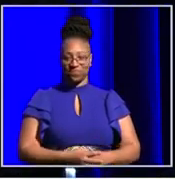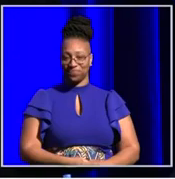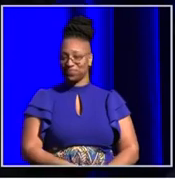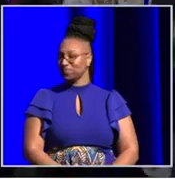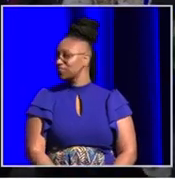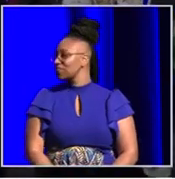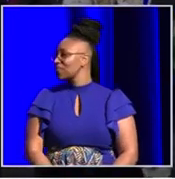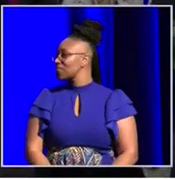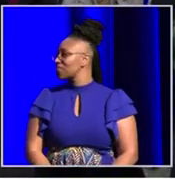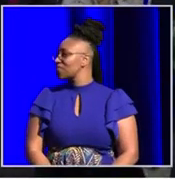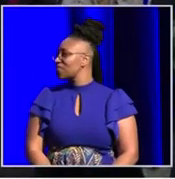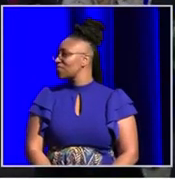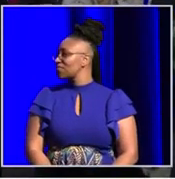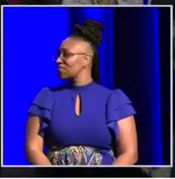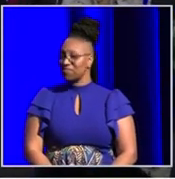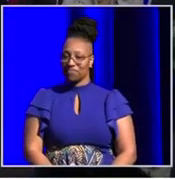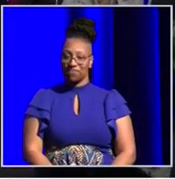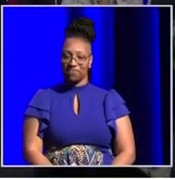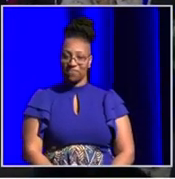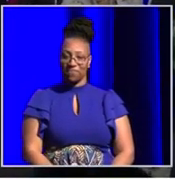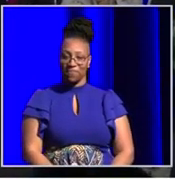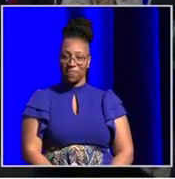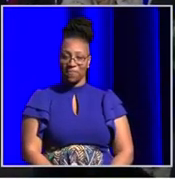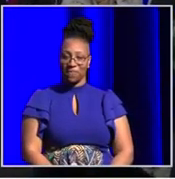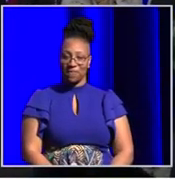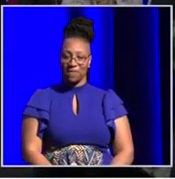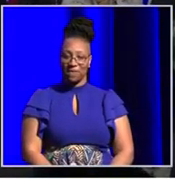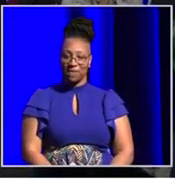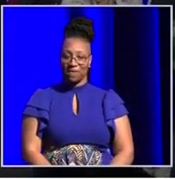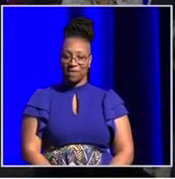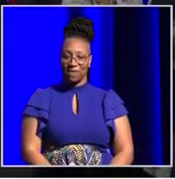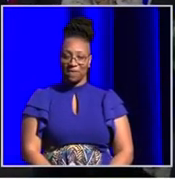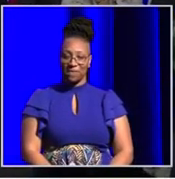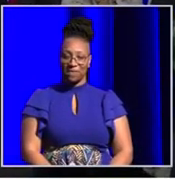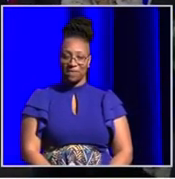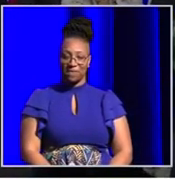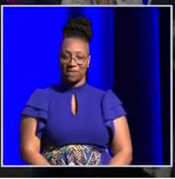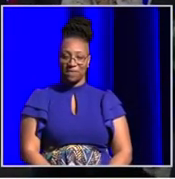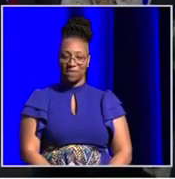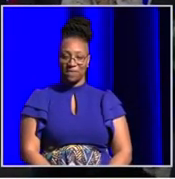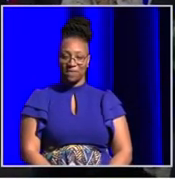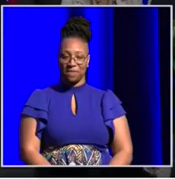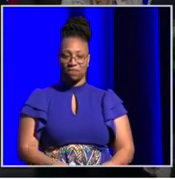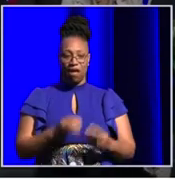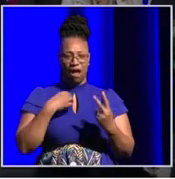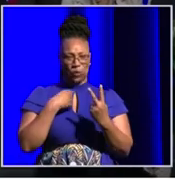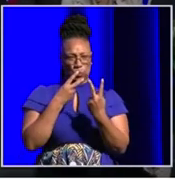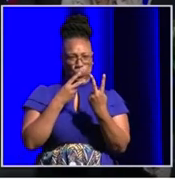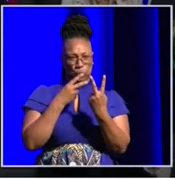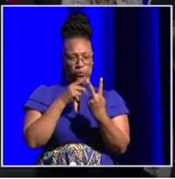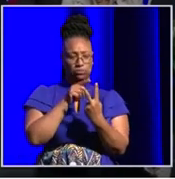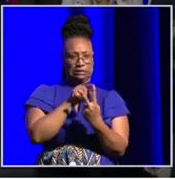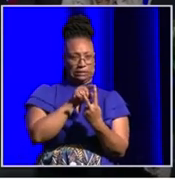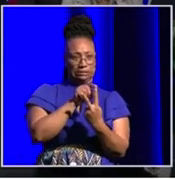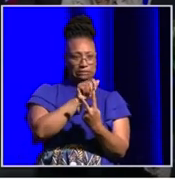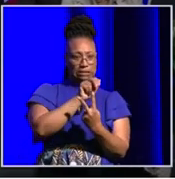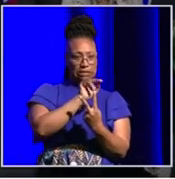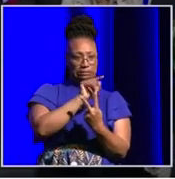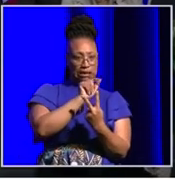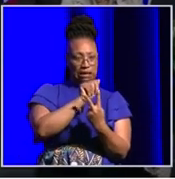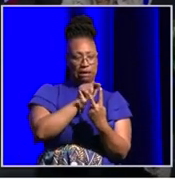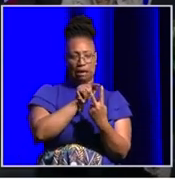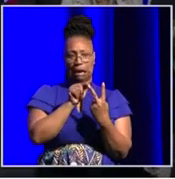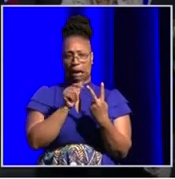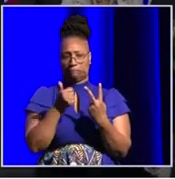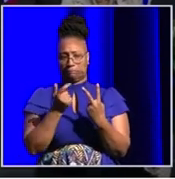next, next. I think we're supposed to do MICTA. I was going by this order. No, that's the